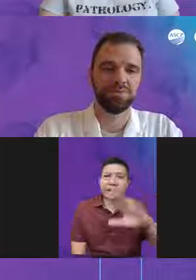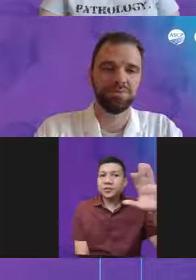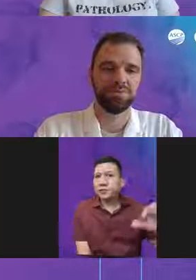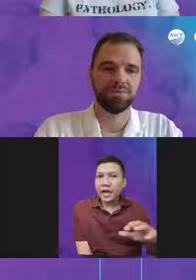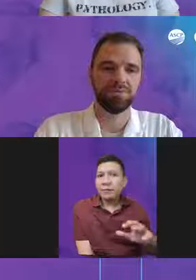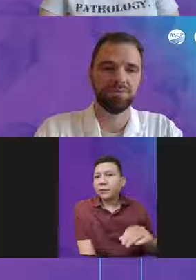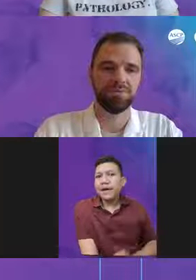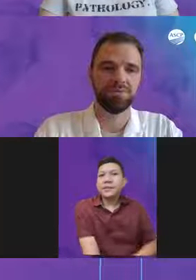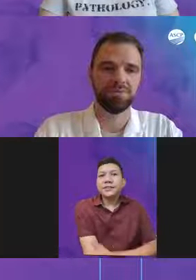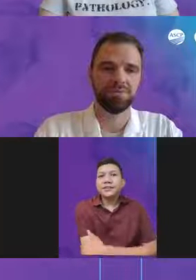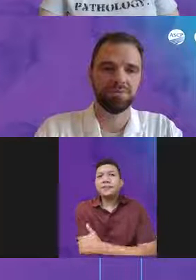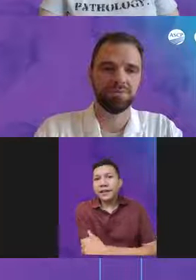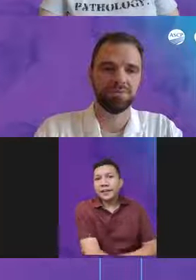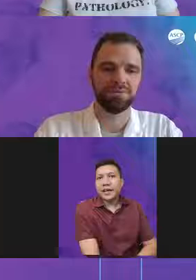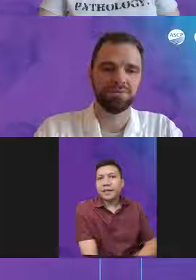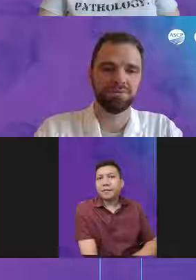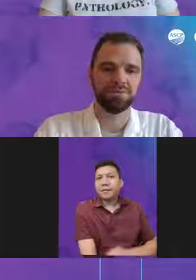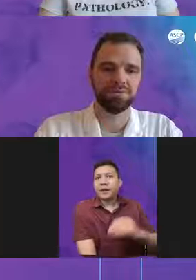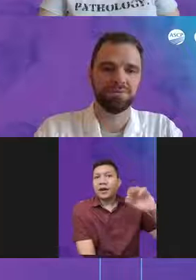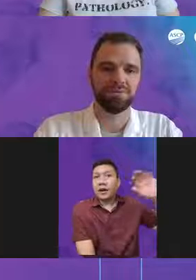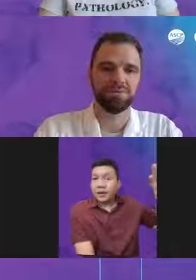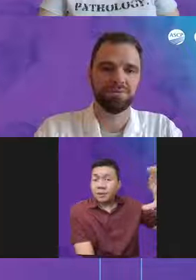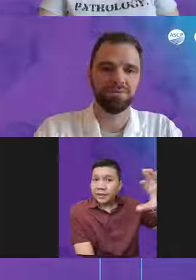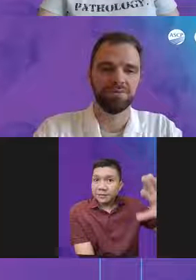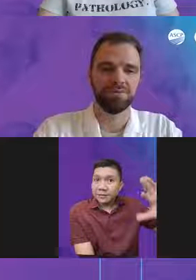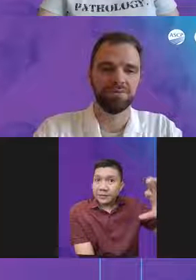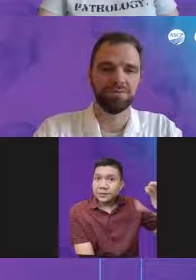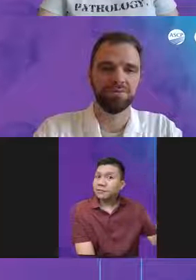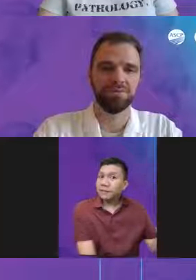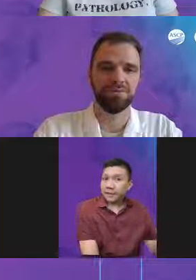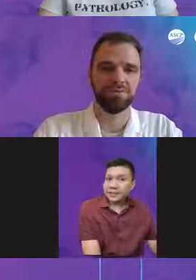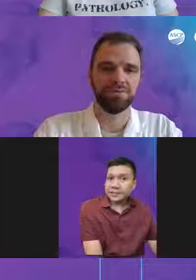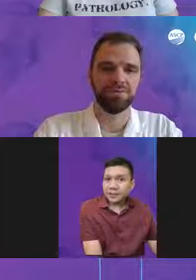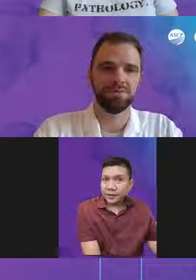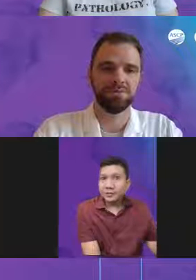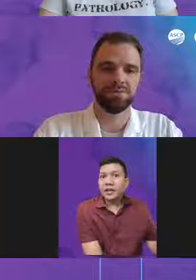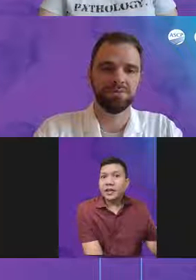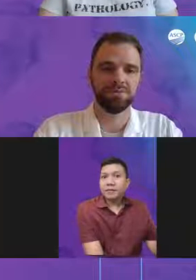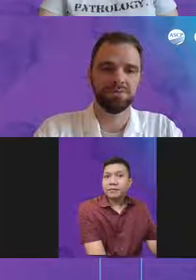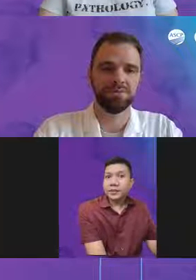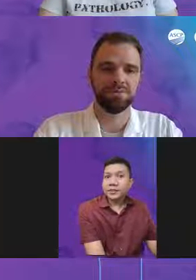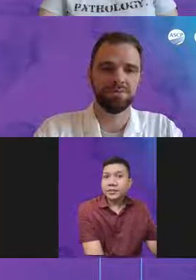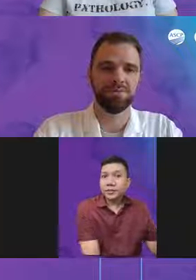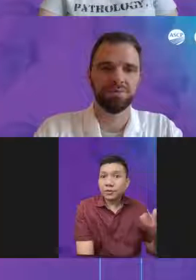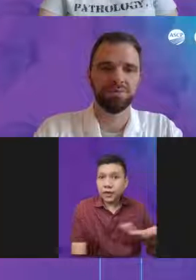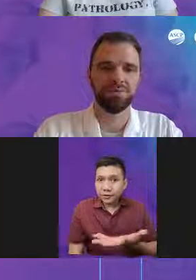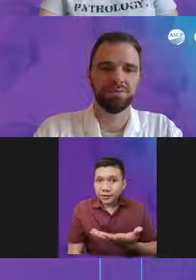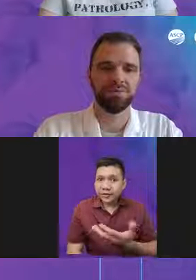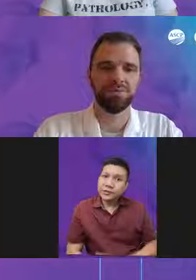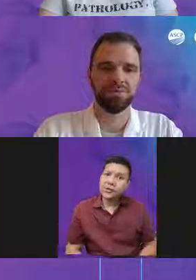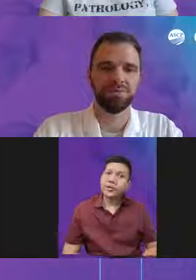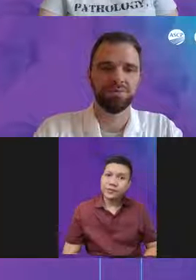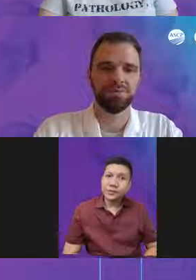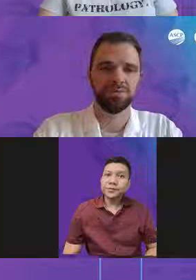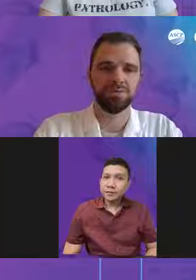Once we get to the abnormalities, you'll find that automated CBCs will be affected as well based on the